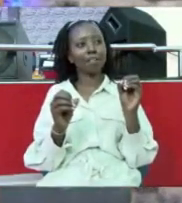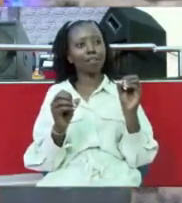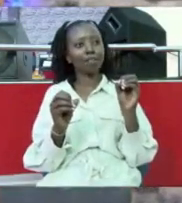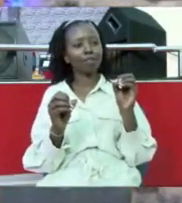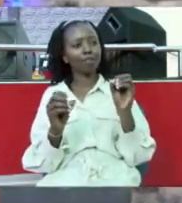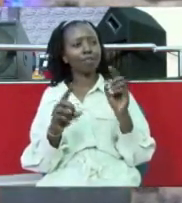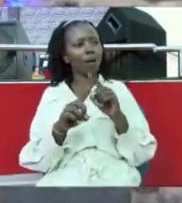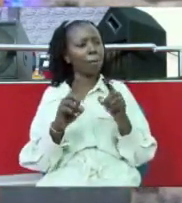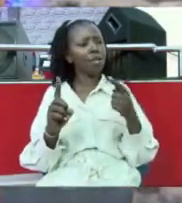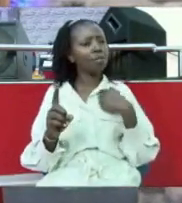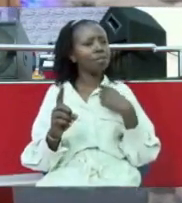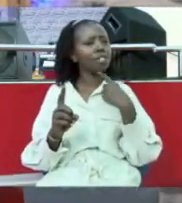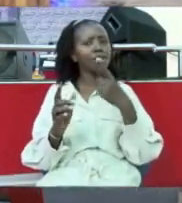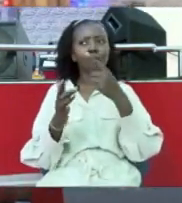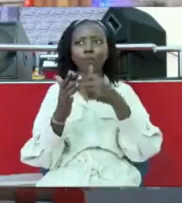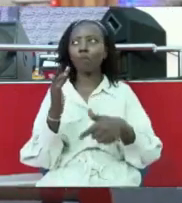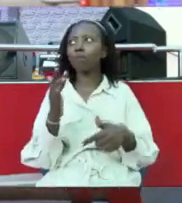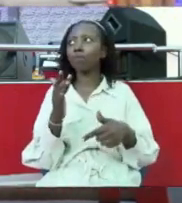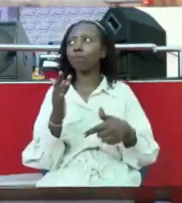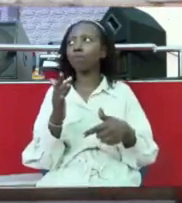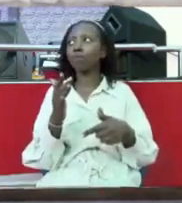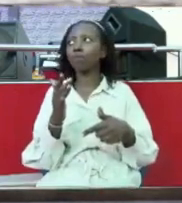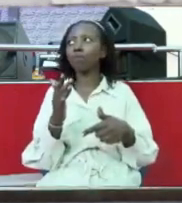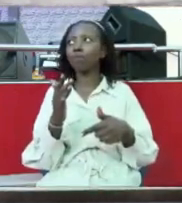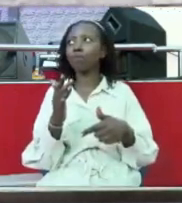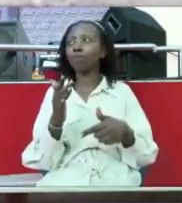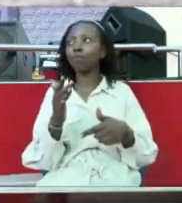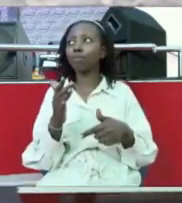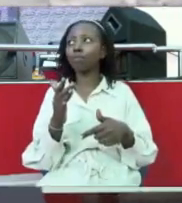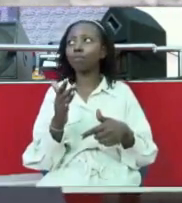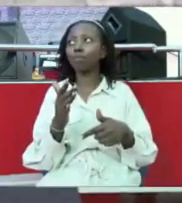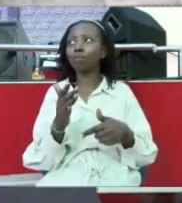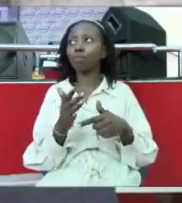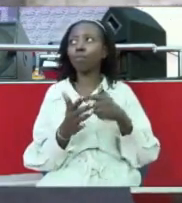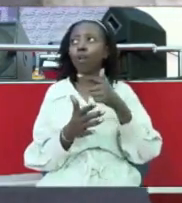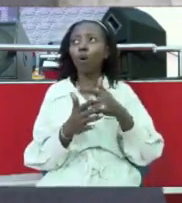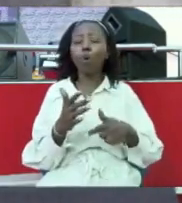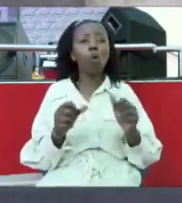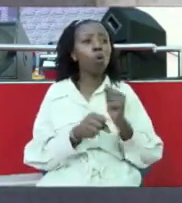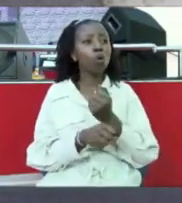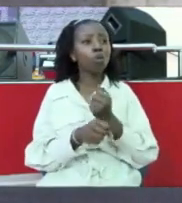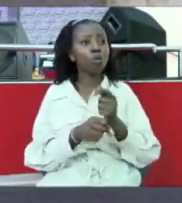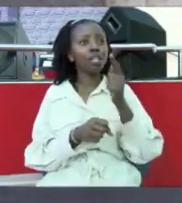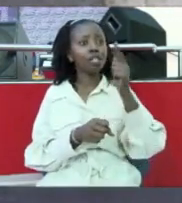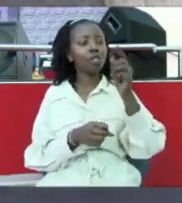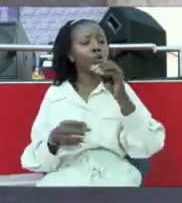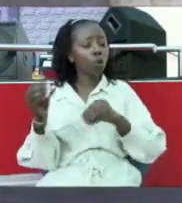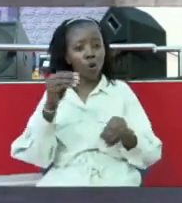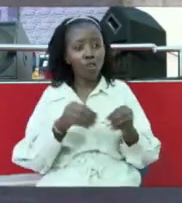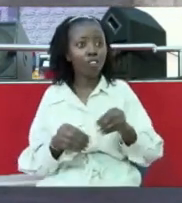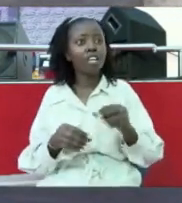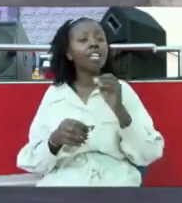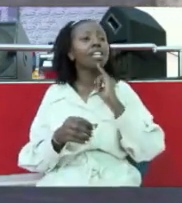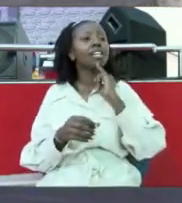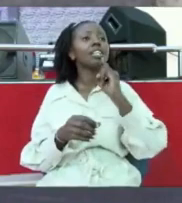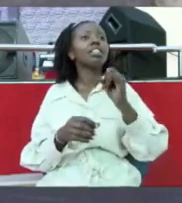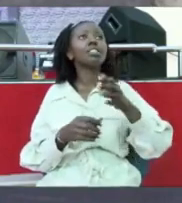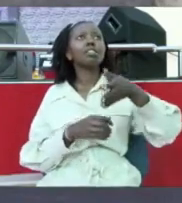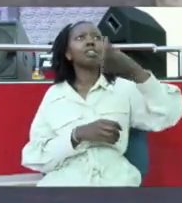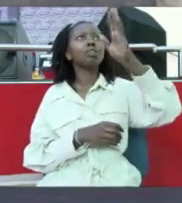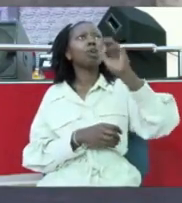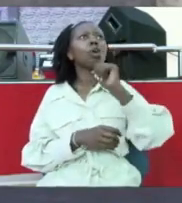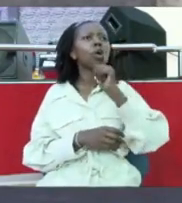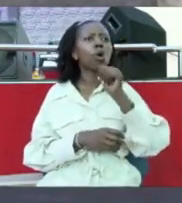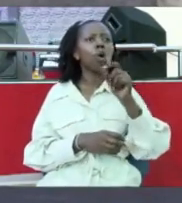But the point is, lakini lengo ni hili. What would motivate you? Nini kitakuhimiza? Is that God does not condemn